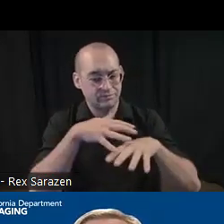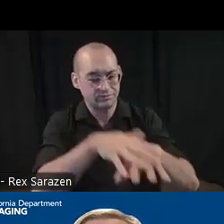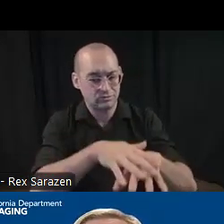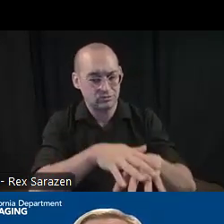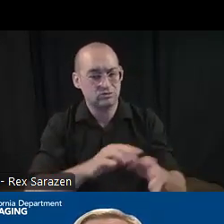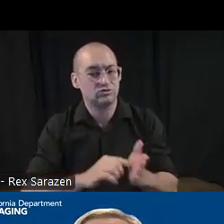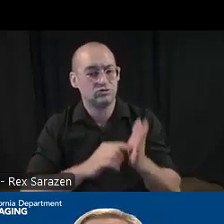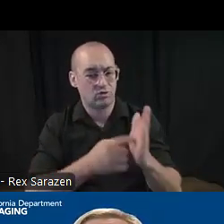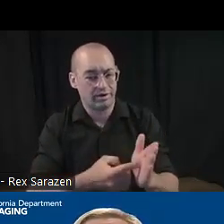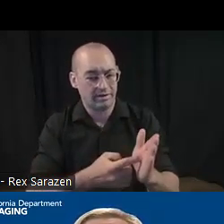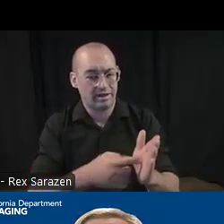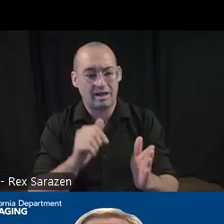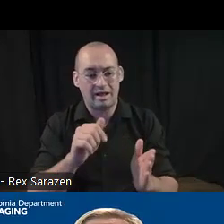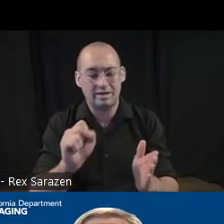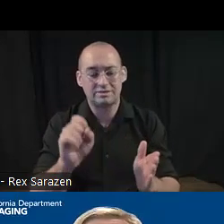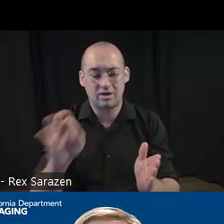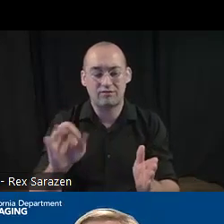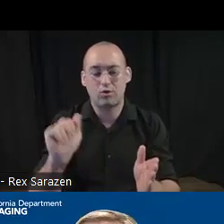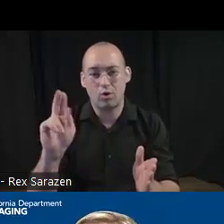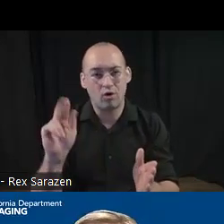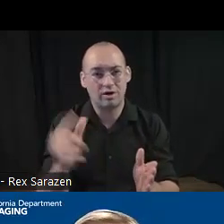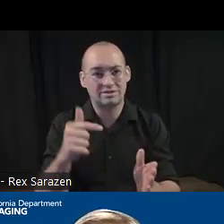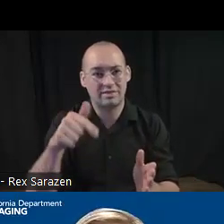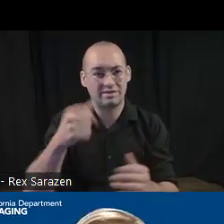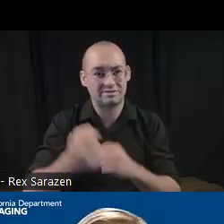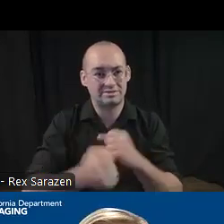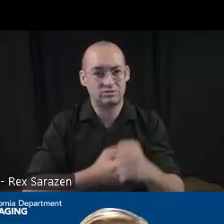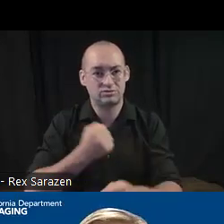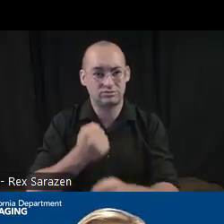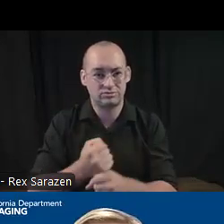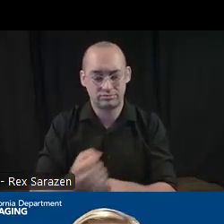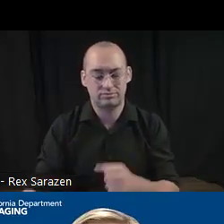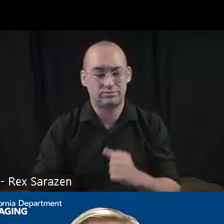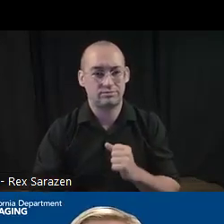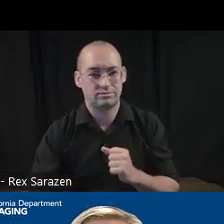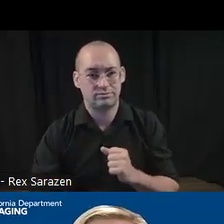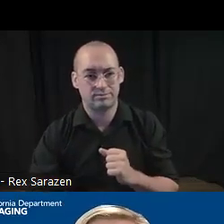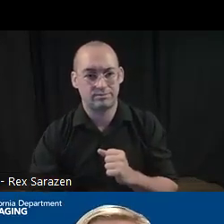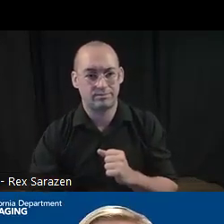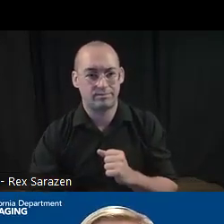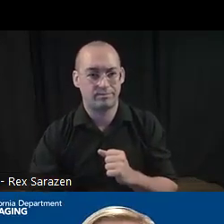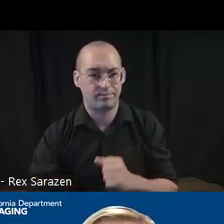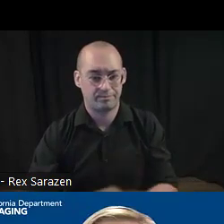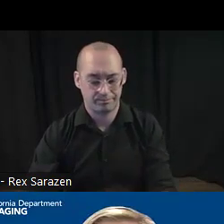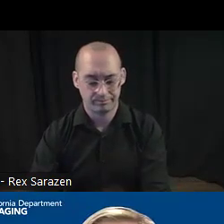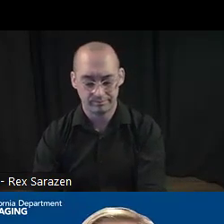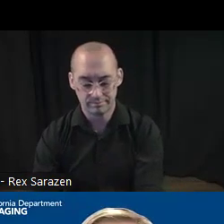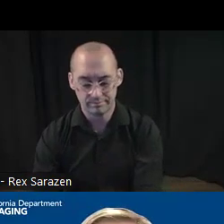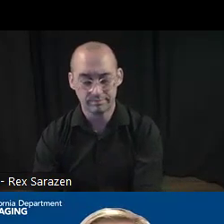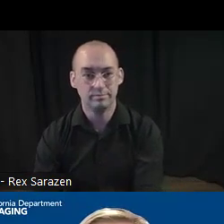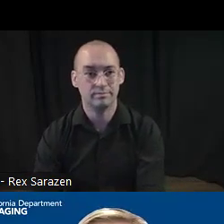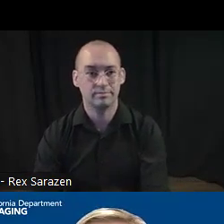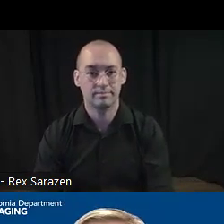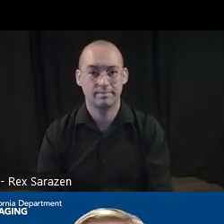as of August of this year. So I'll end there. Wanted everybody to have insight into